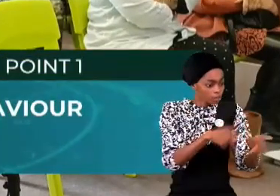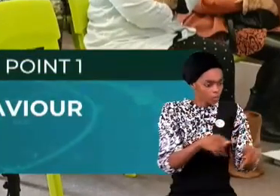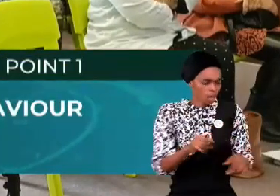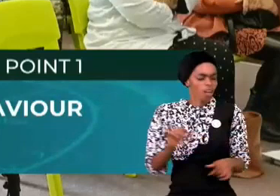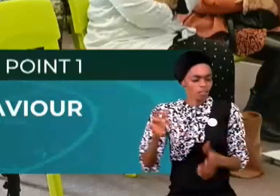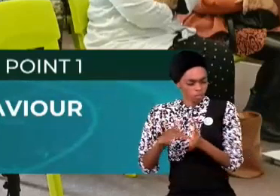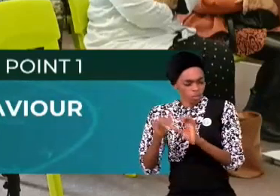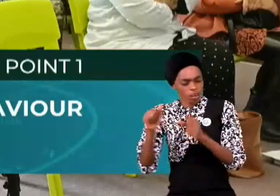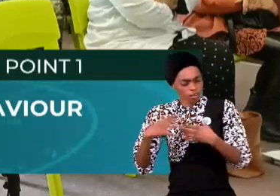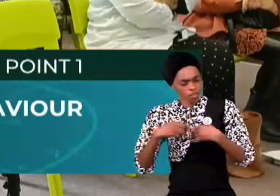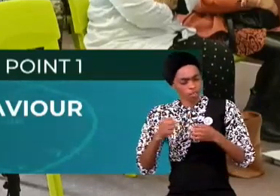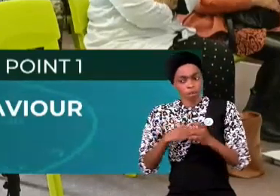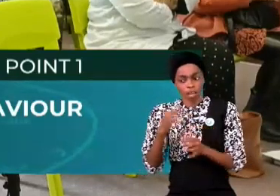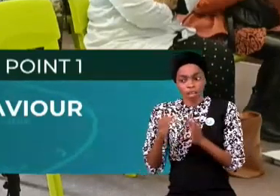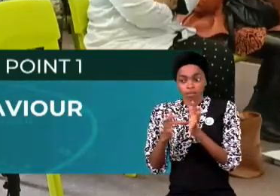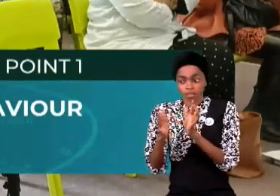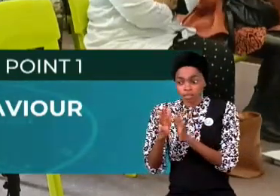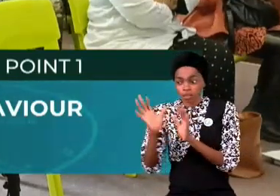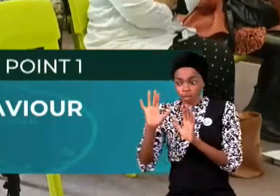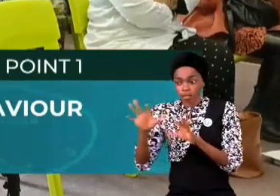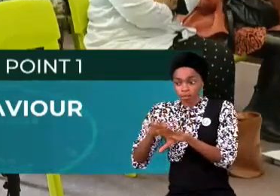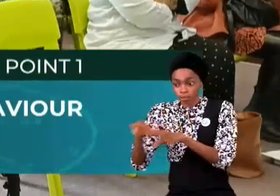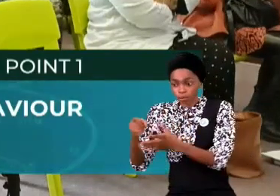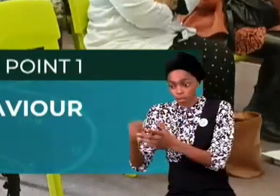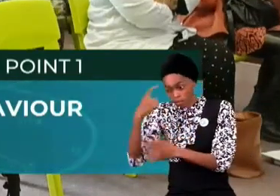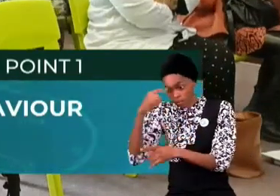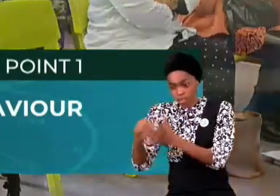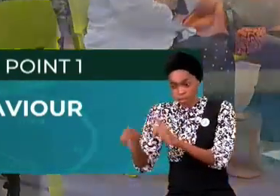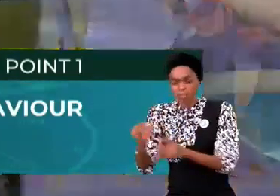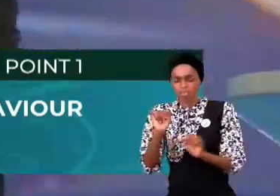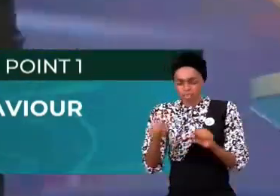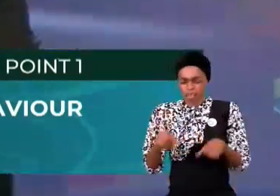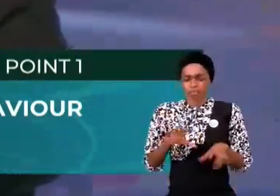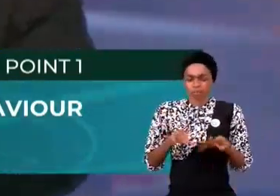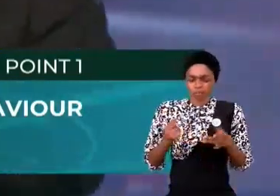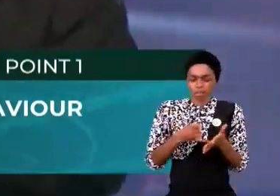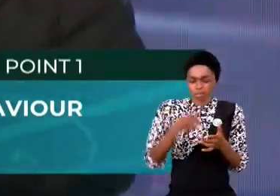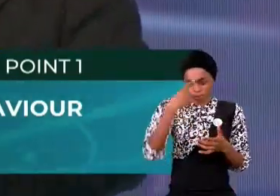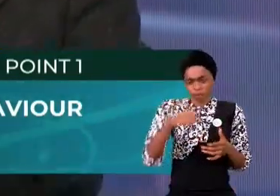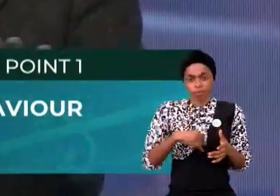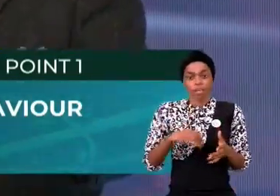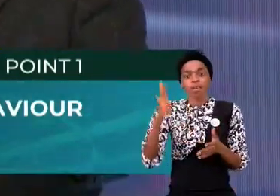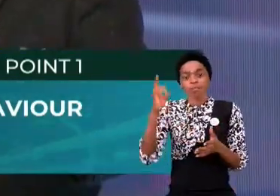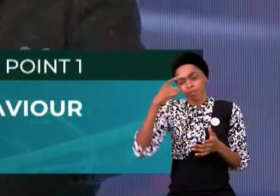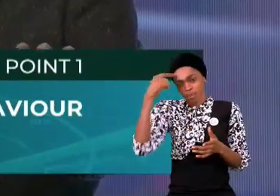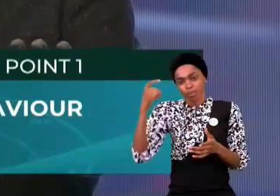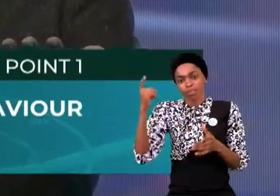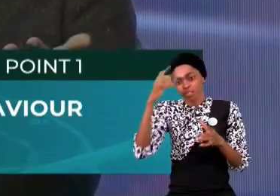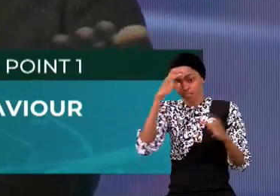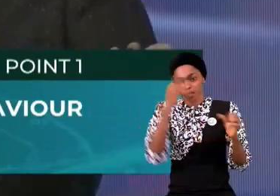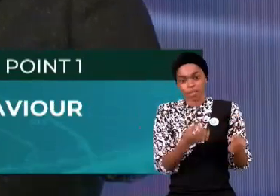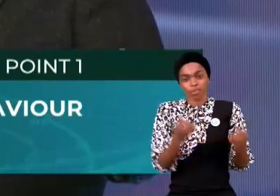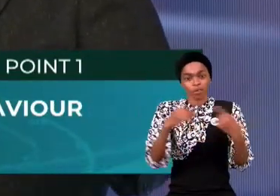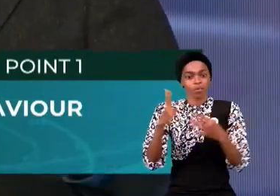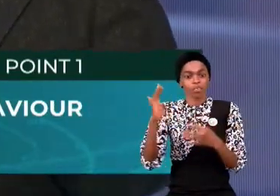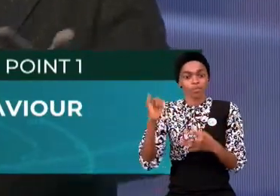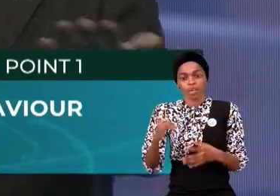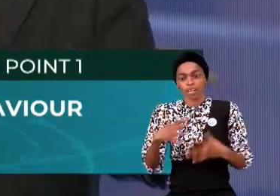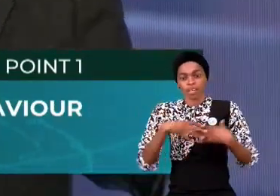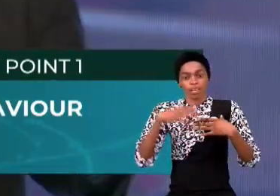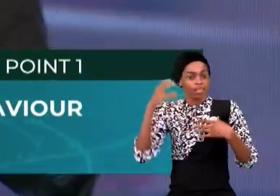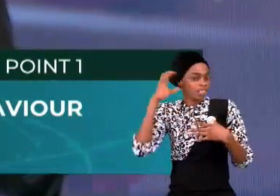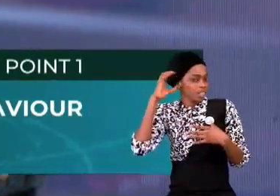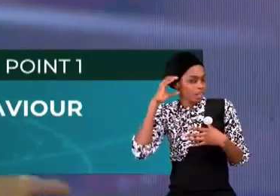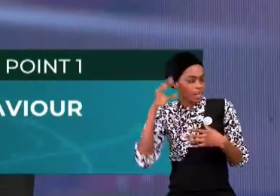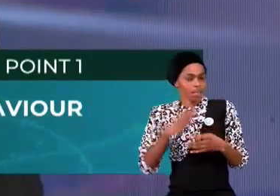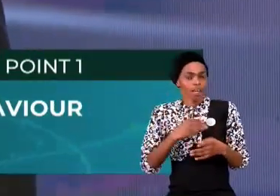and hearing by the word of God. That's why you are here tonight. Maybe you are not here other nights, but you